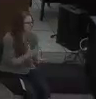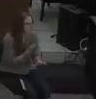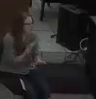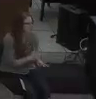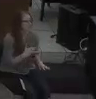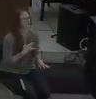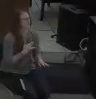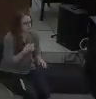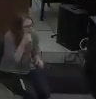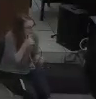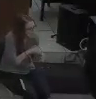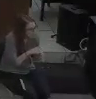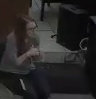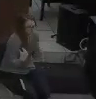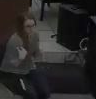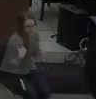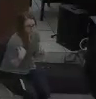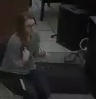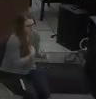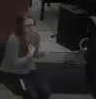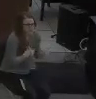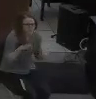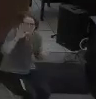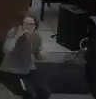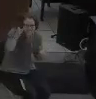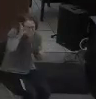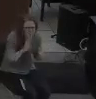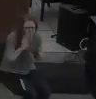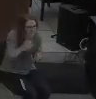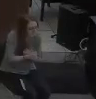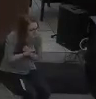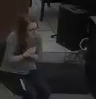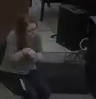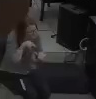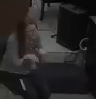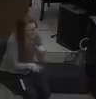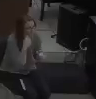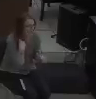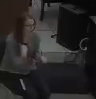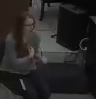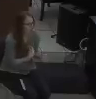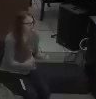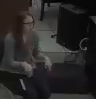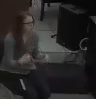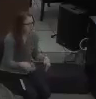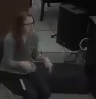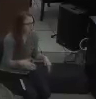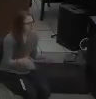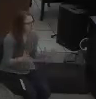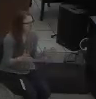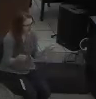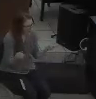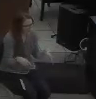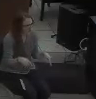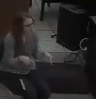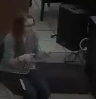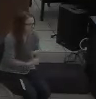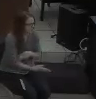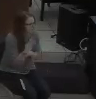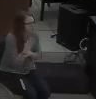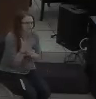just reminds us of the depth of God's love and Jesus' love for us, well, I just come this morning in